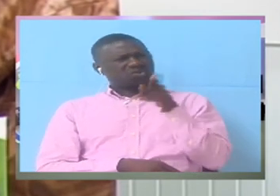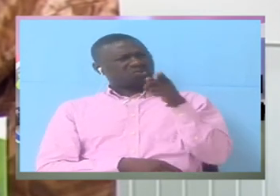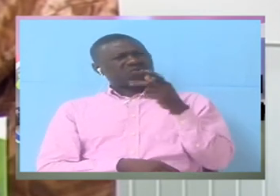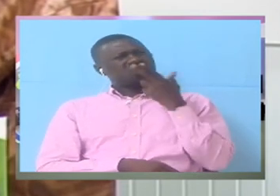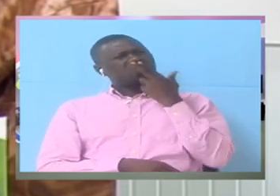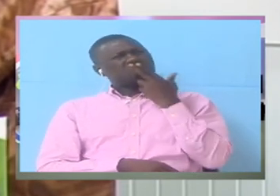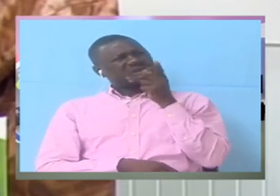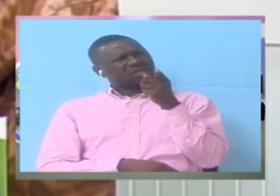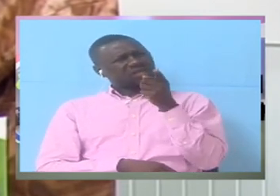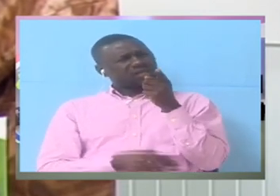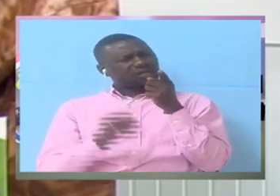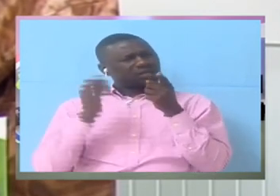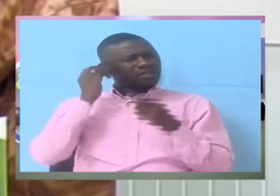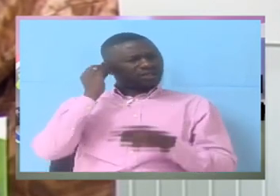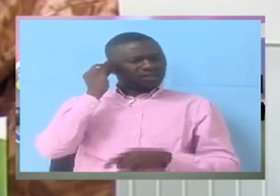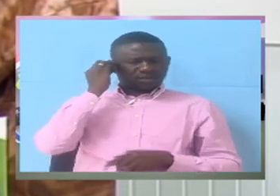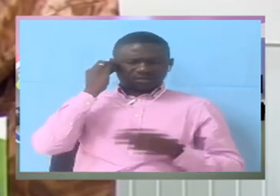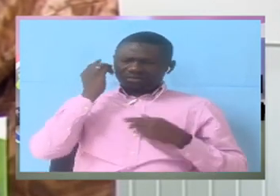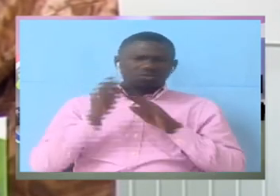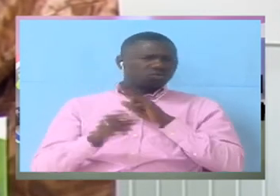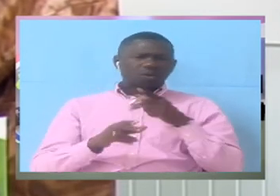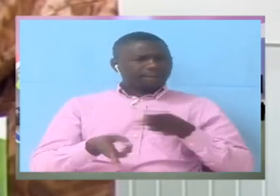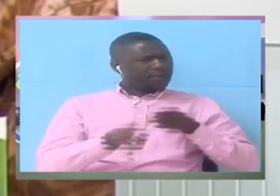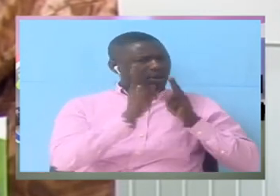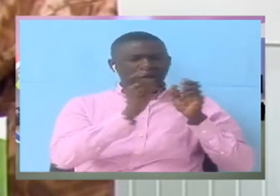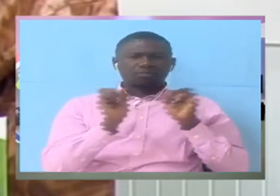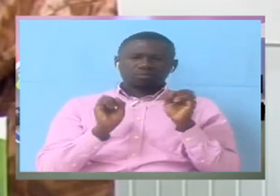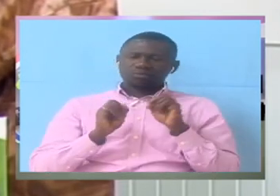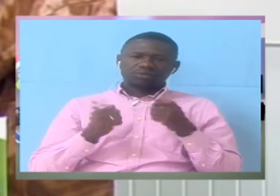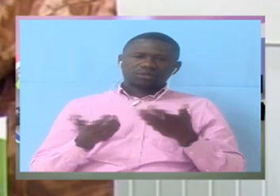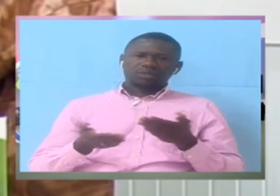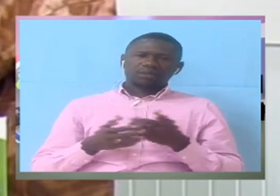you are smoking. No bullet was fired